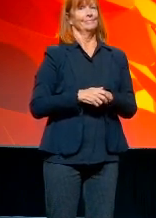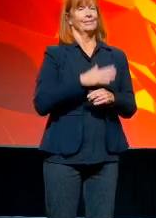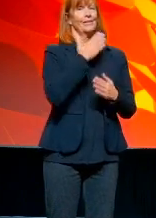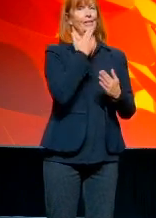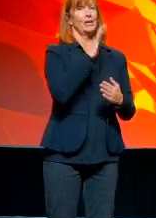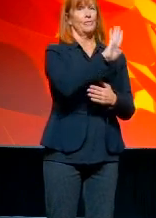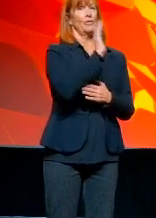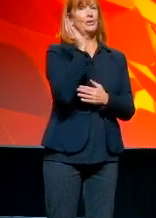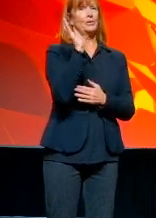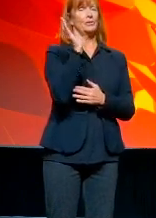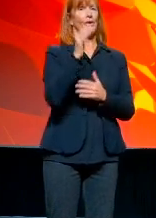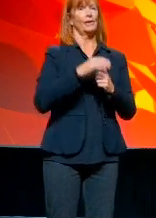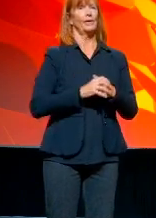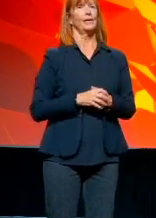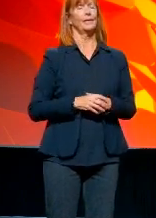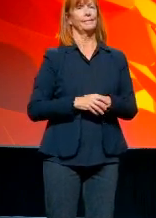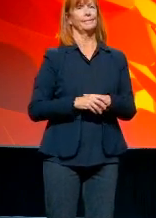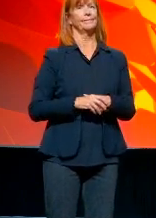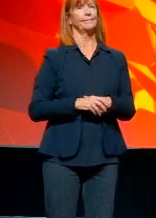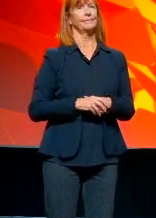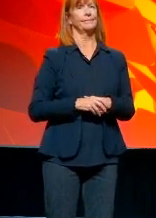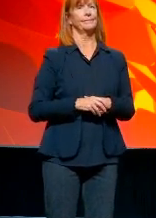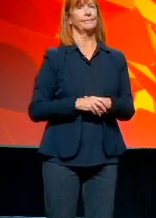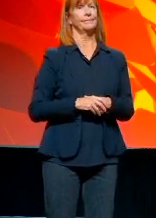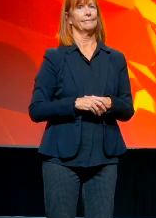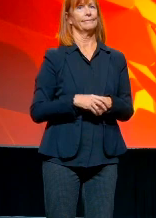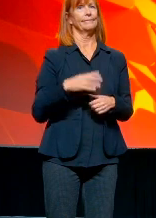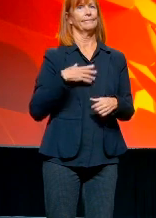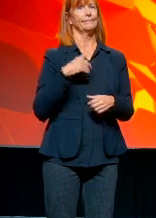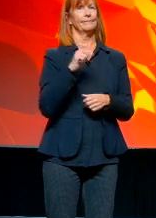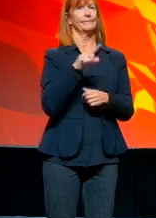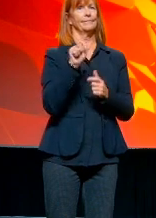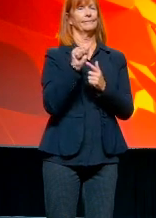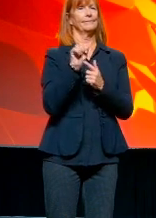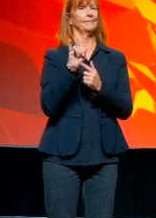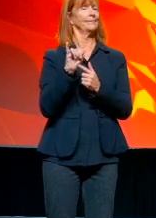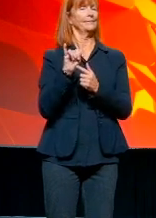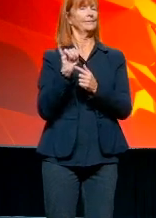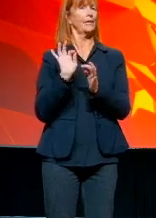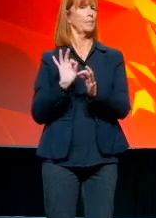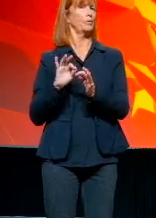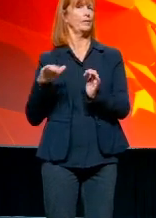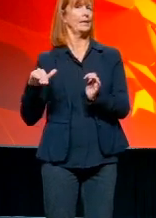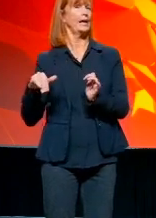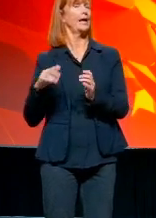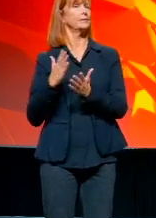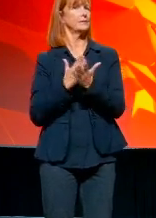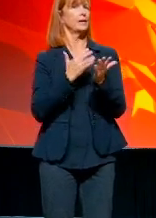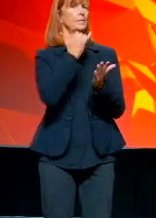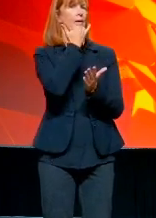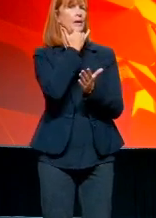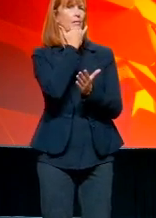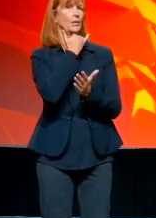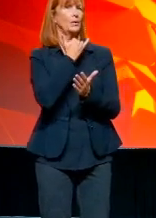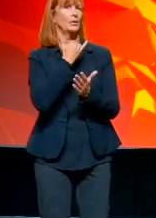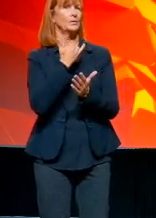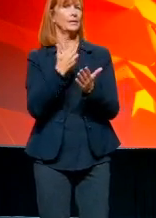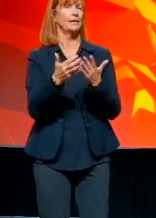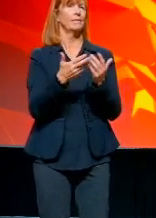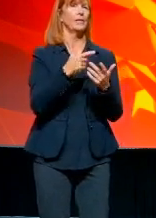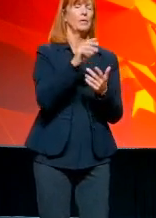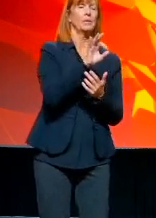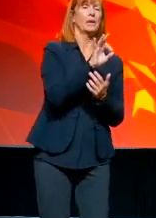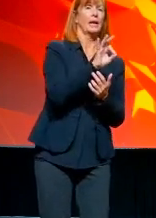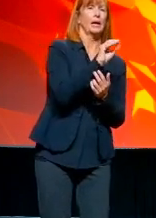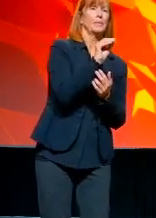talk, very interesting. My question is, AI is not perfect yet. There's still some error, even if it's 99%